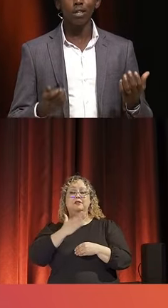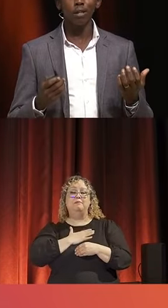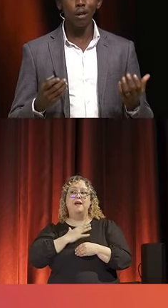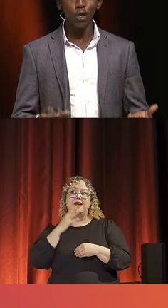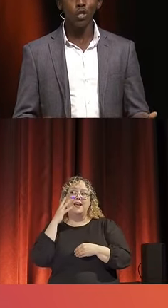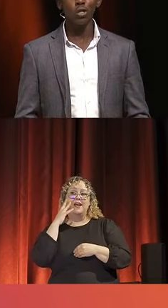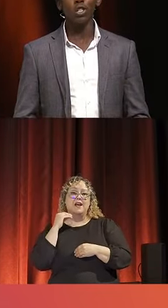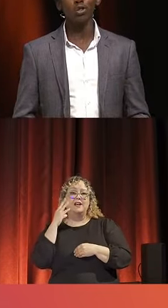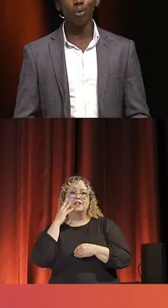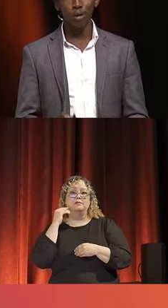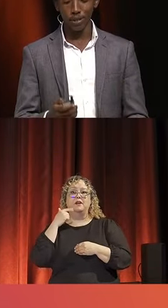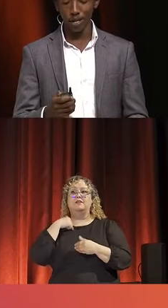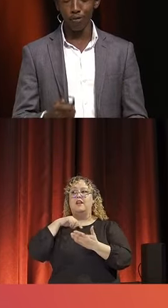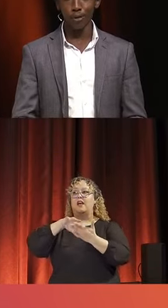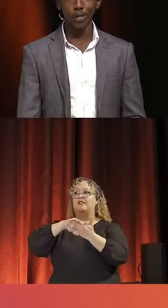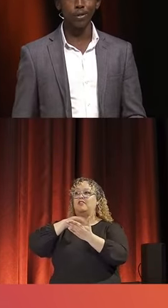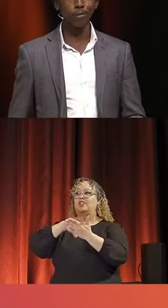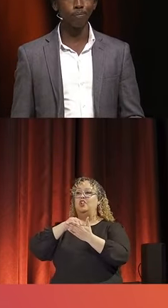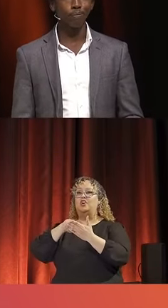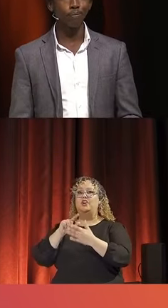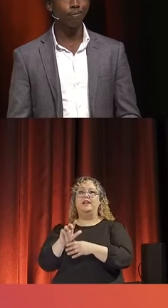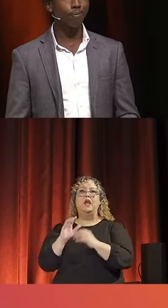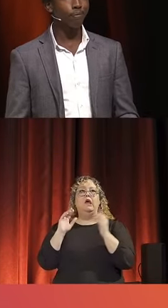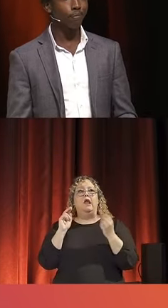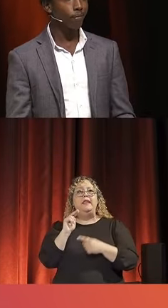learned in launching digital products in Africa.